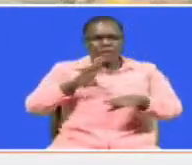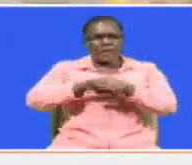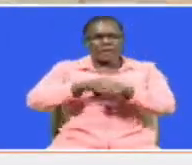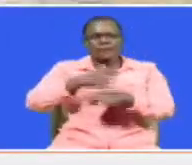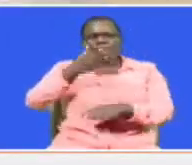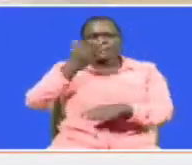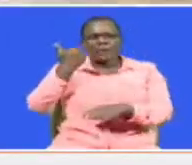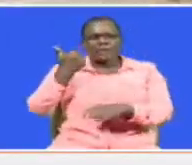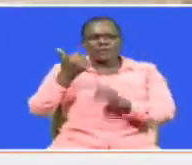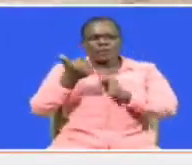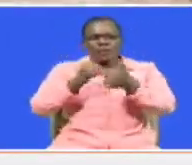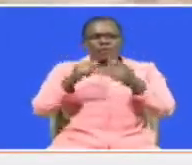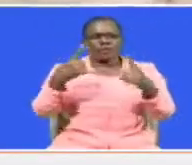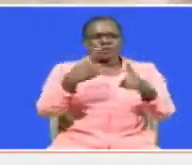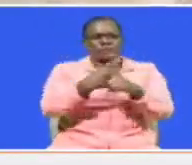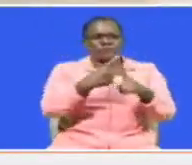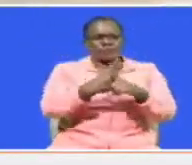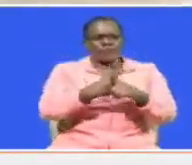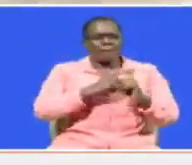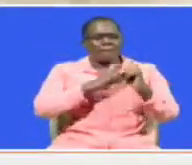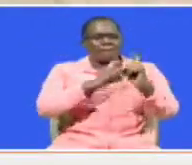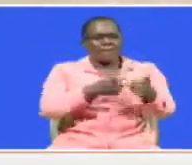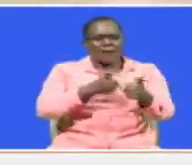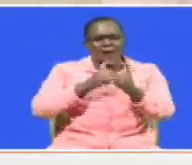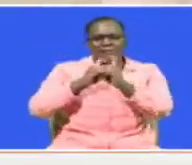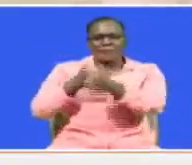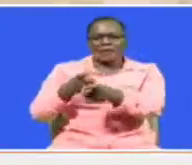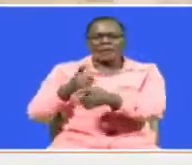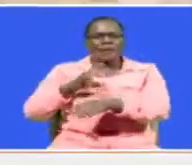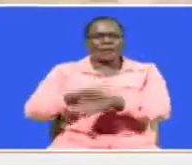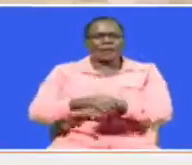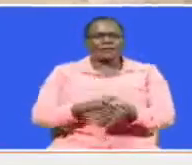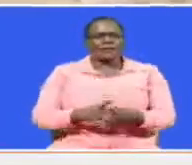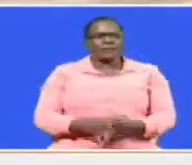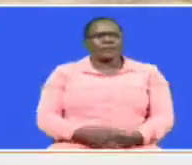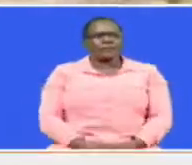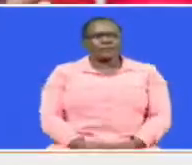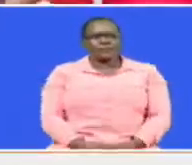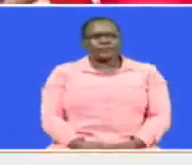bora katika michezo tofauti walipokezwa zawadi.